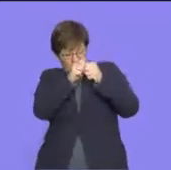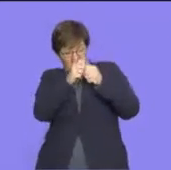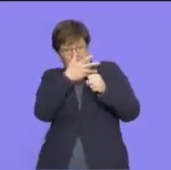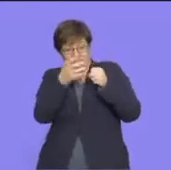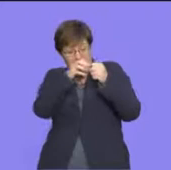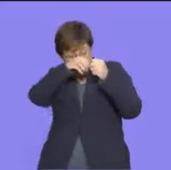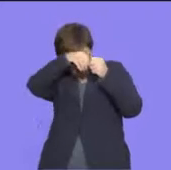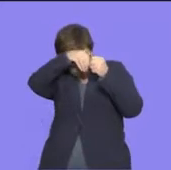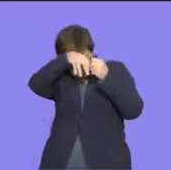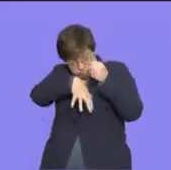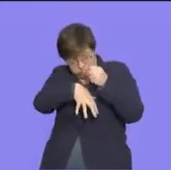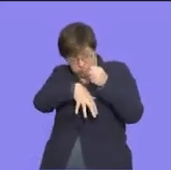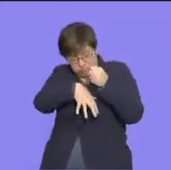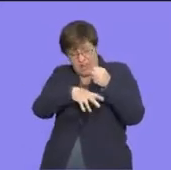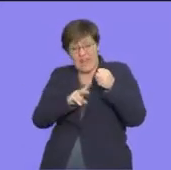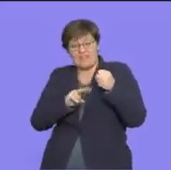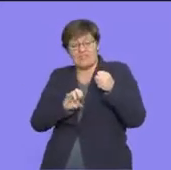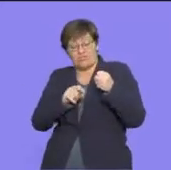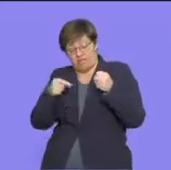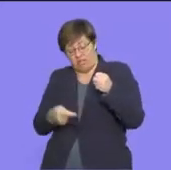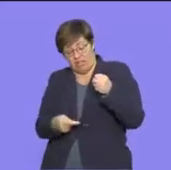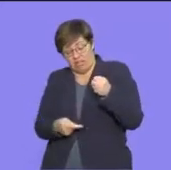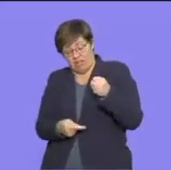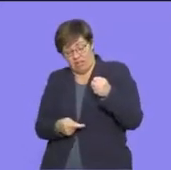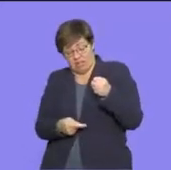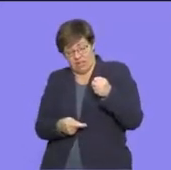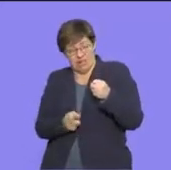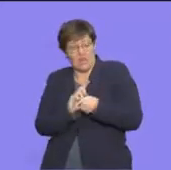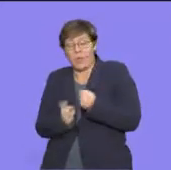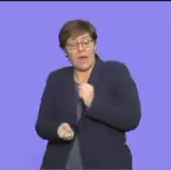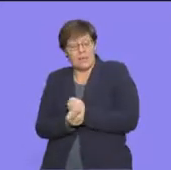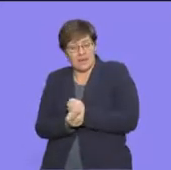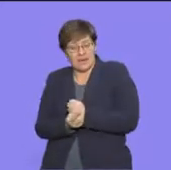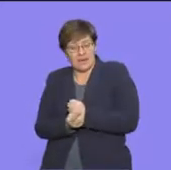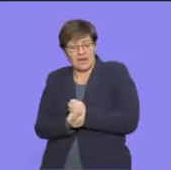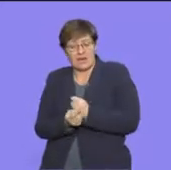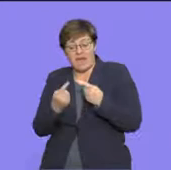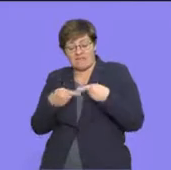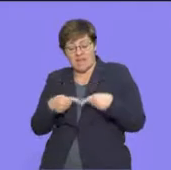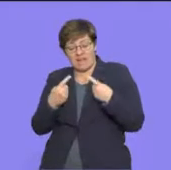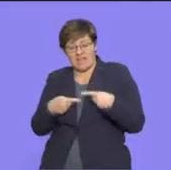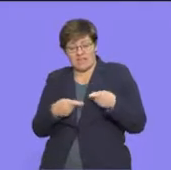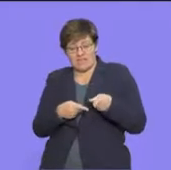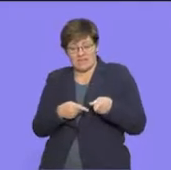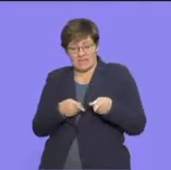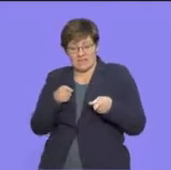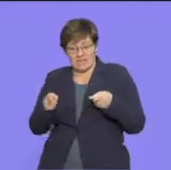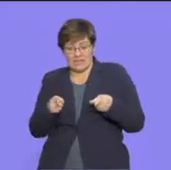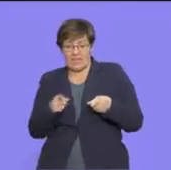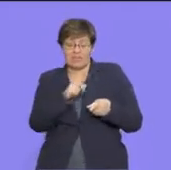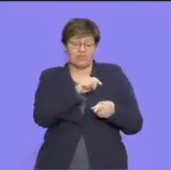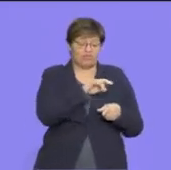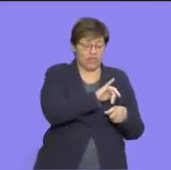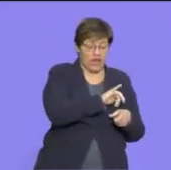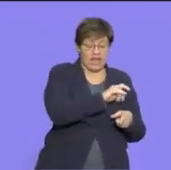rushes into the ventricles. And what happens is these valves, my tricuspid and my bicuspid